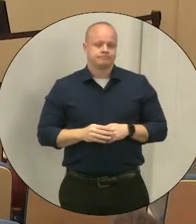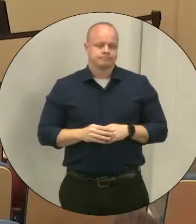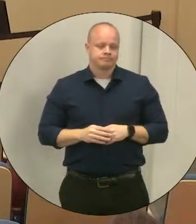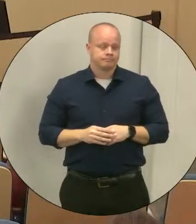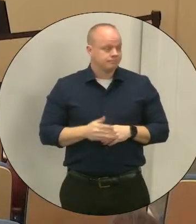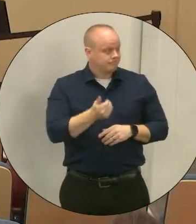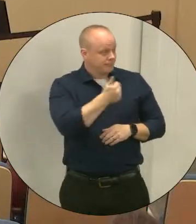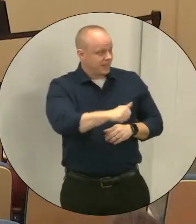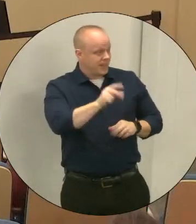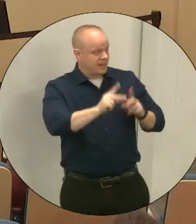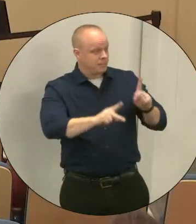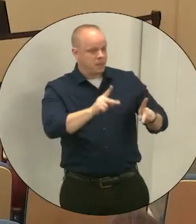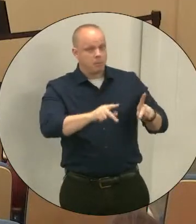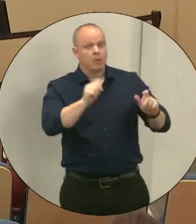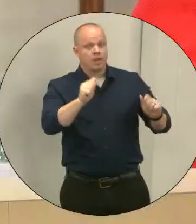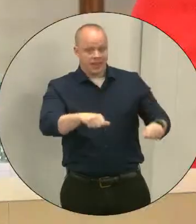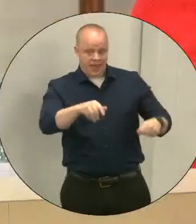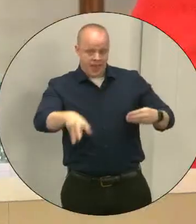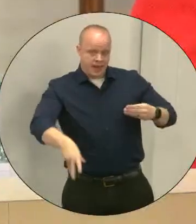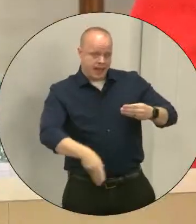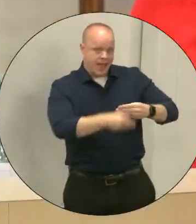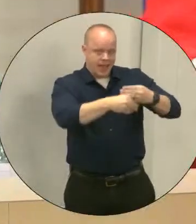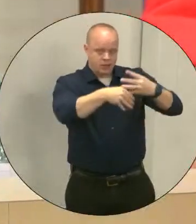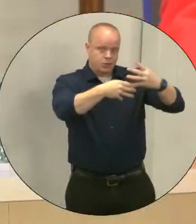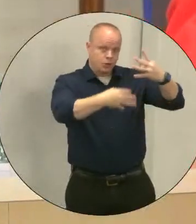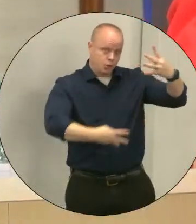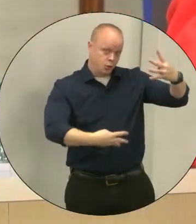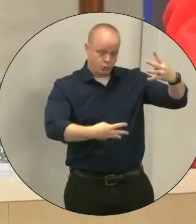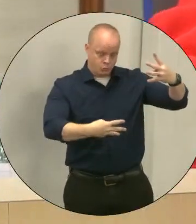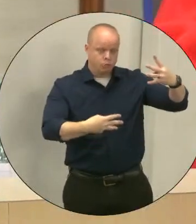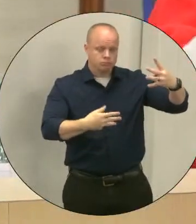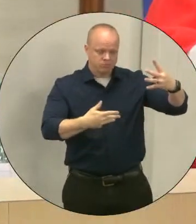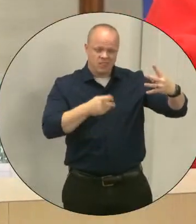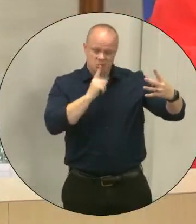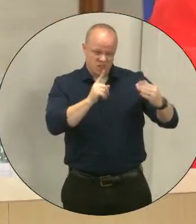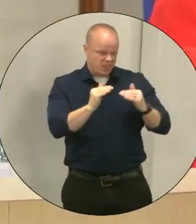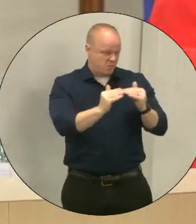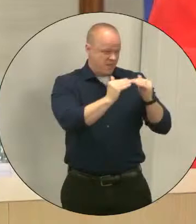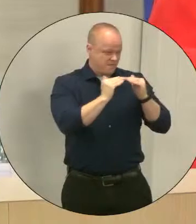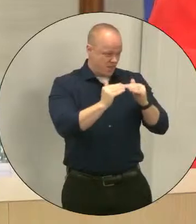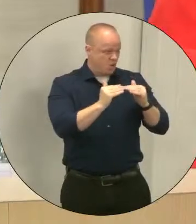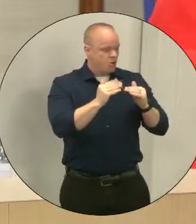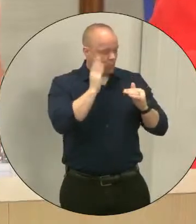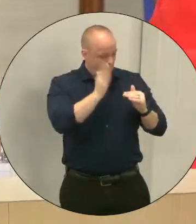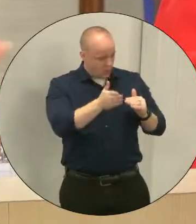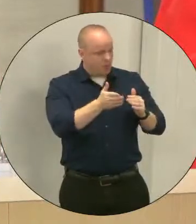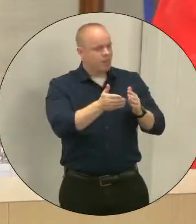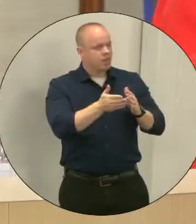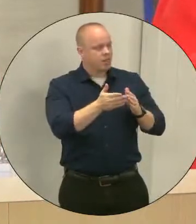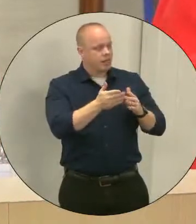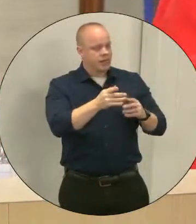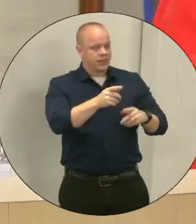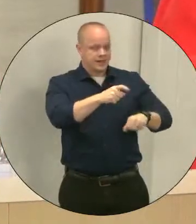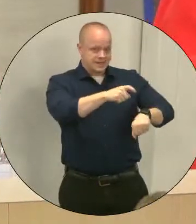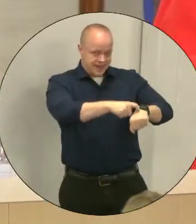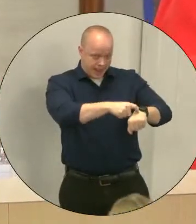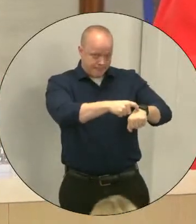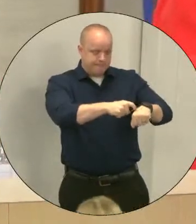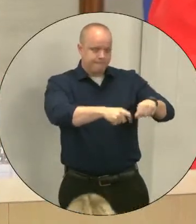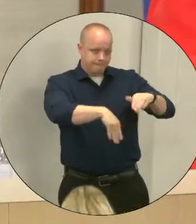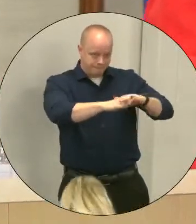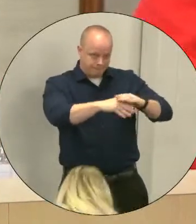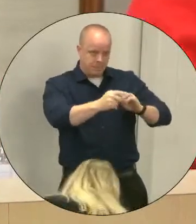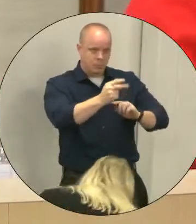And anybody can put themselves in the queue. In order to be fair, I will time in up to 3